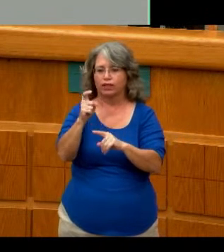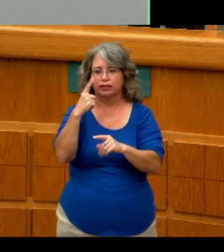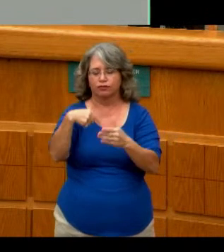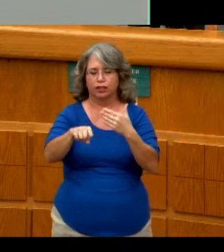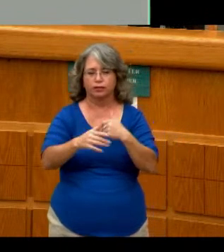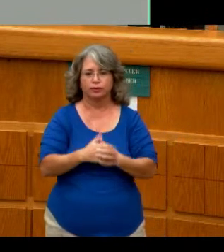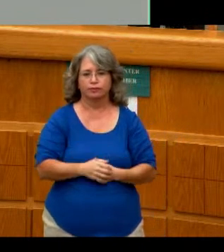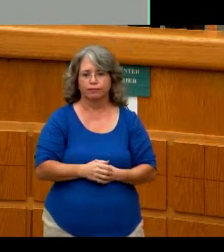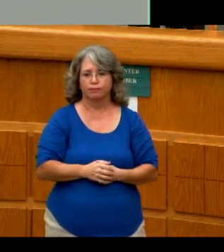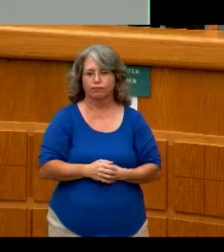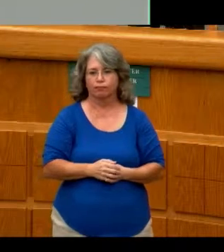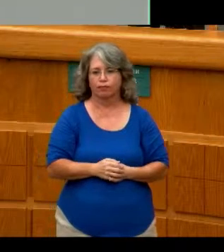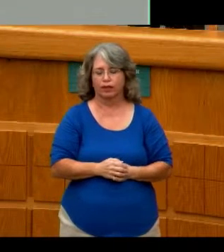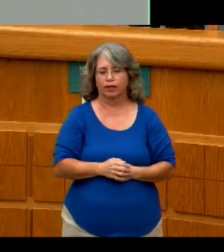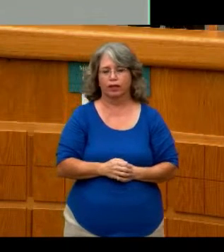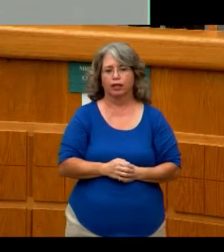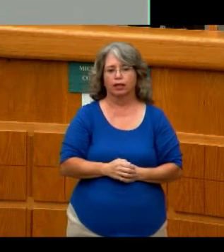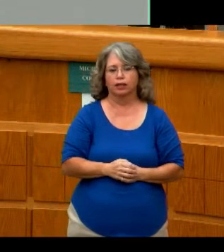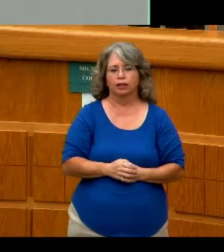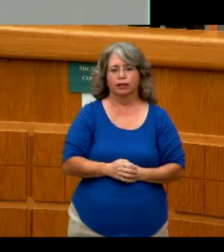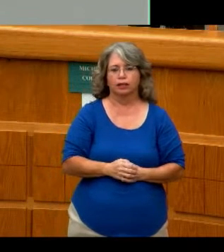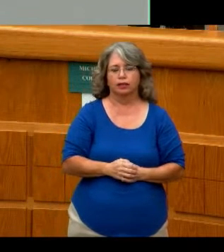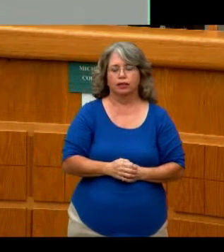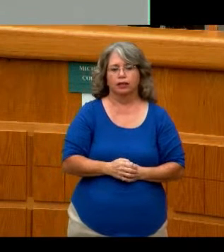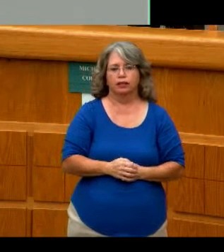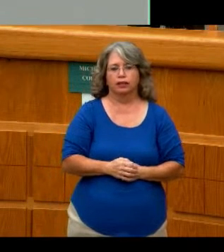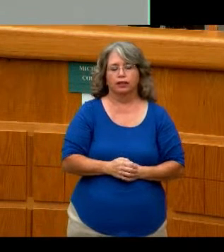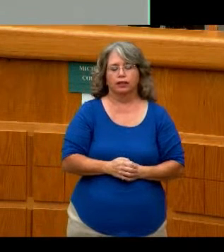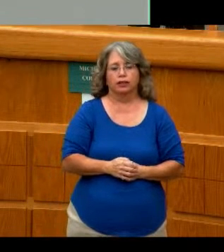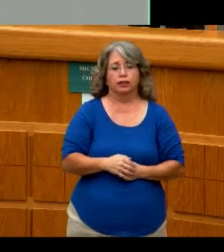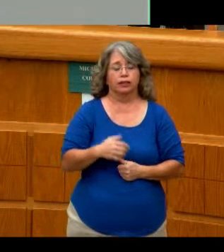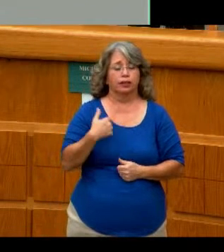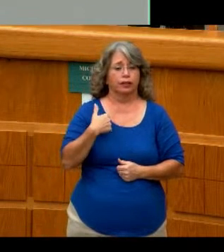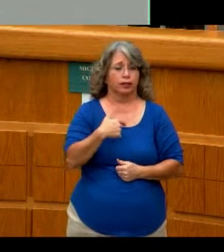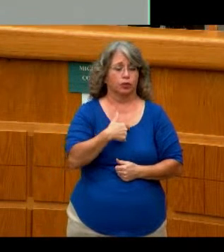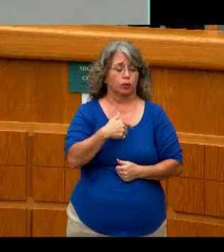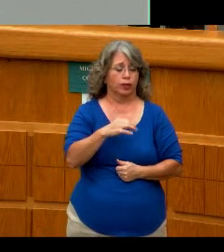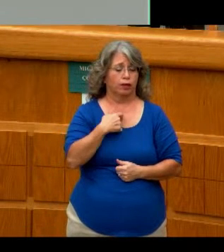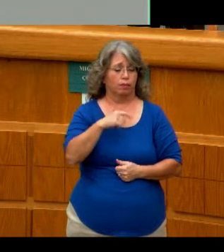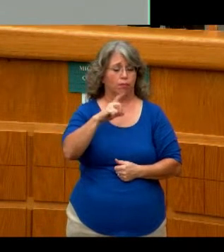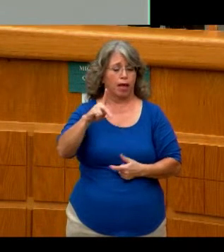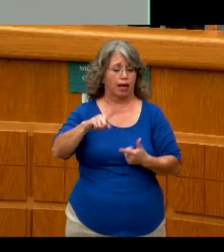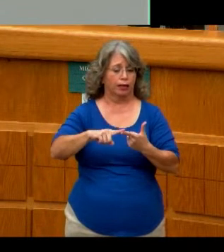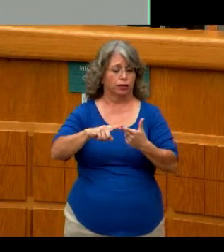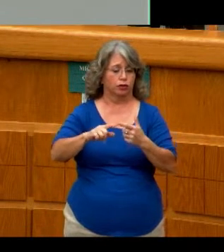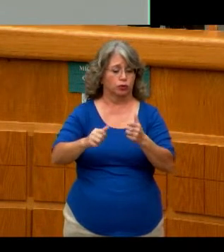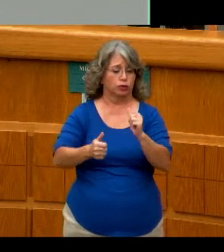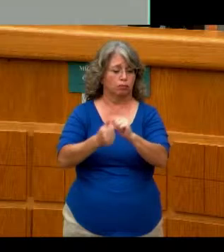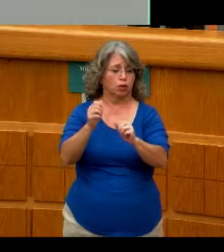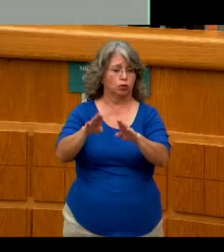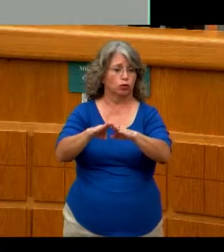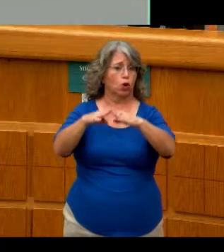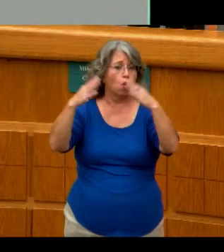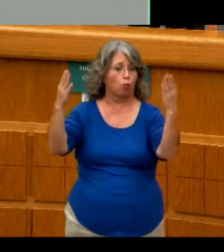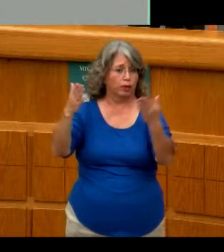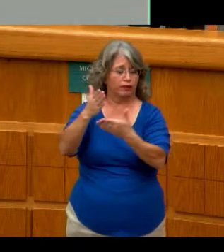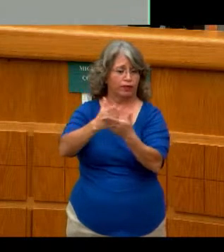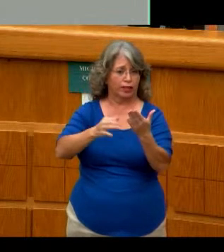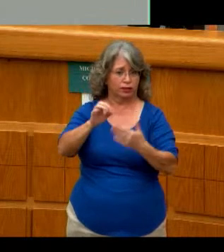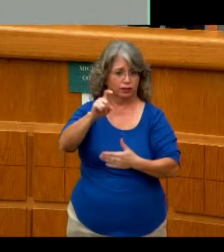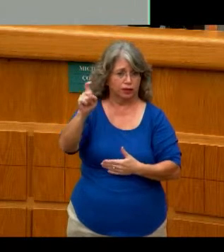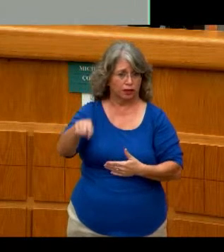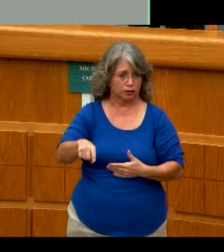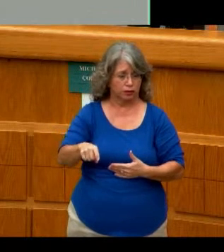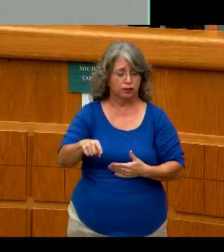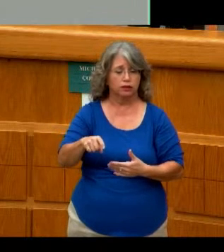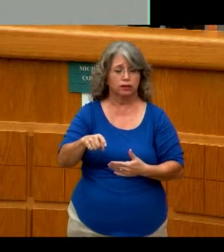changed from before, but we'll get these fixed next week. Lastly, we're in the most open phase of Open